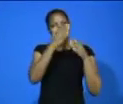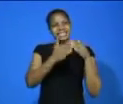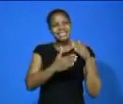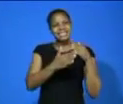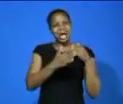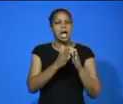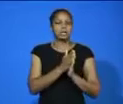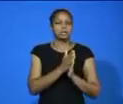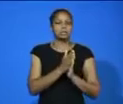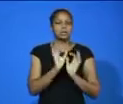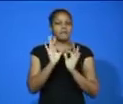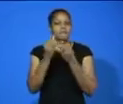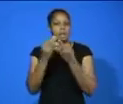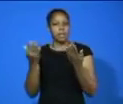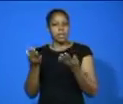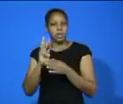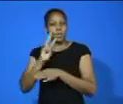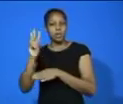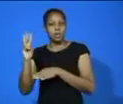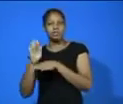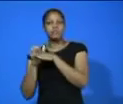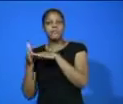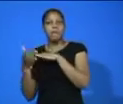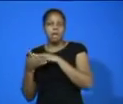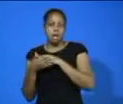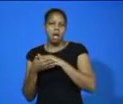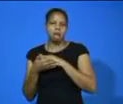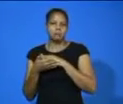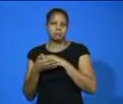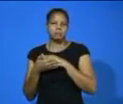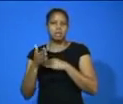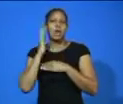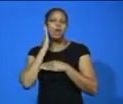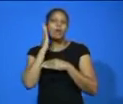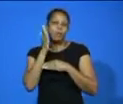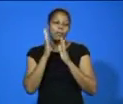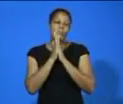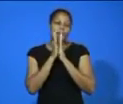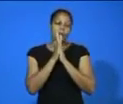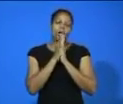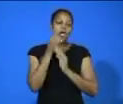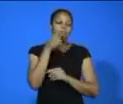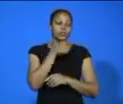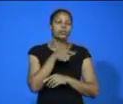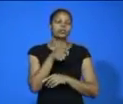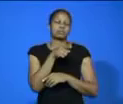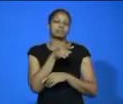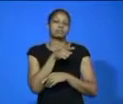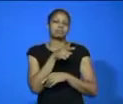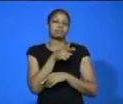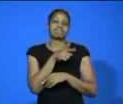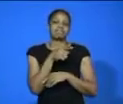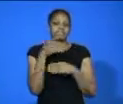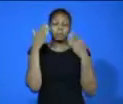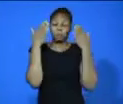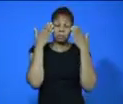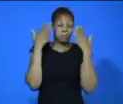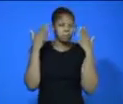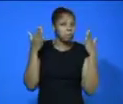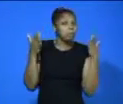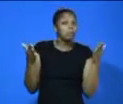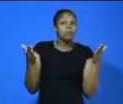our family here in West Jamaica, will have you in prayer. I don't know what